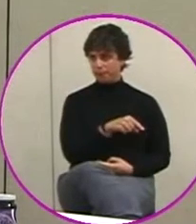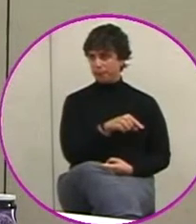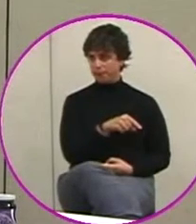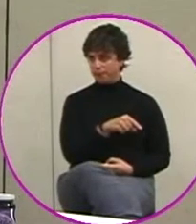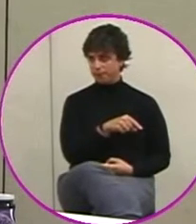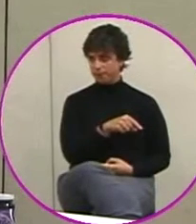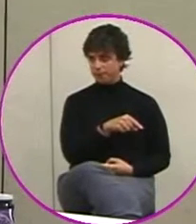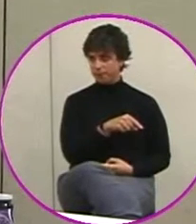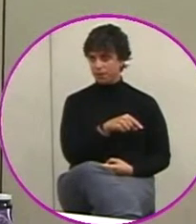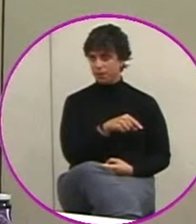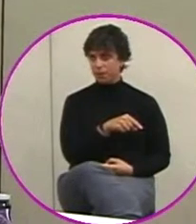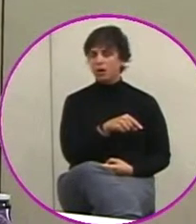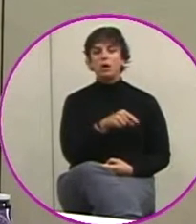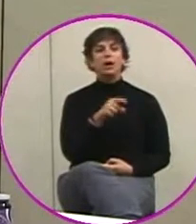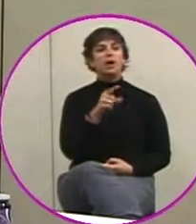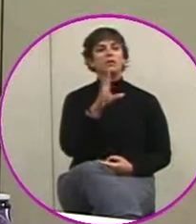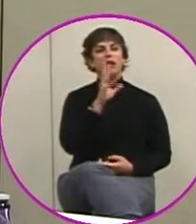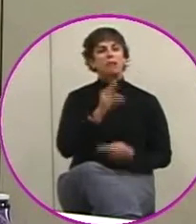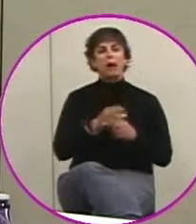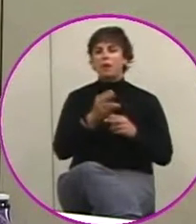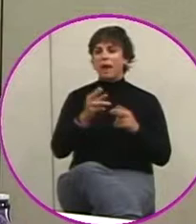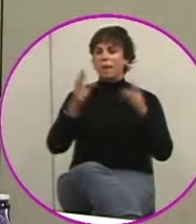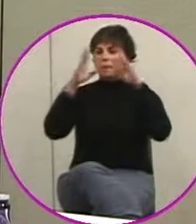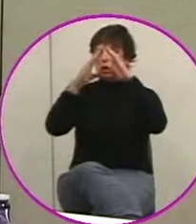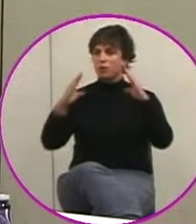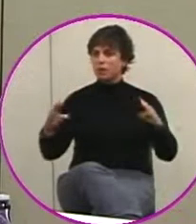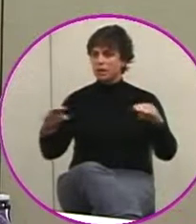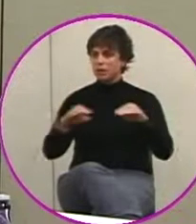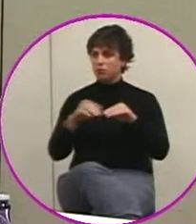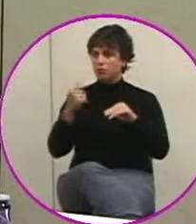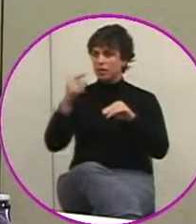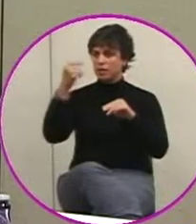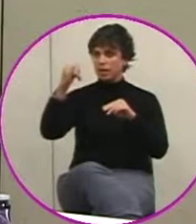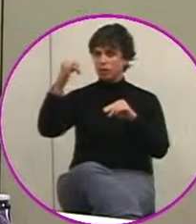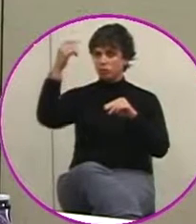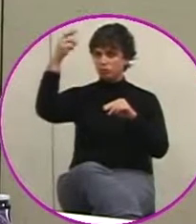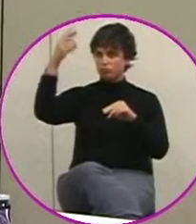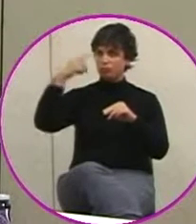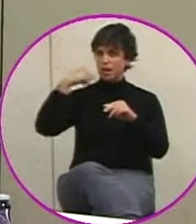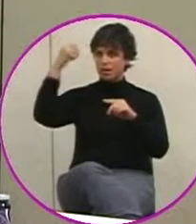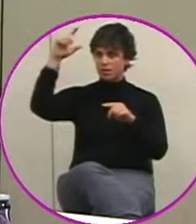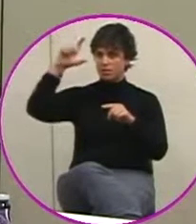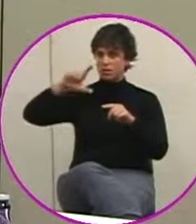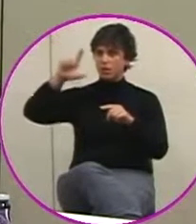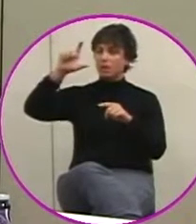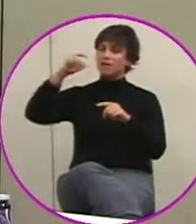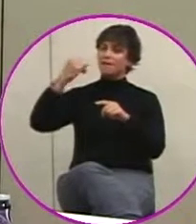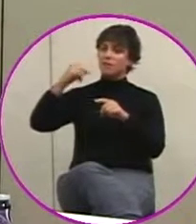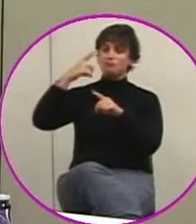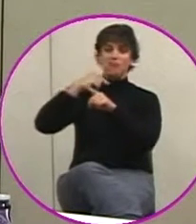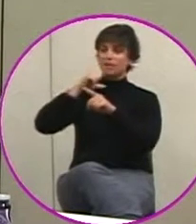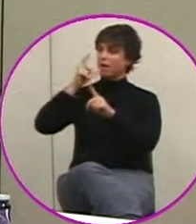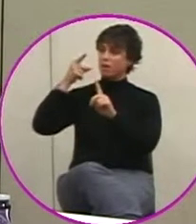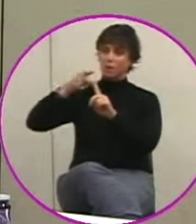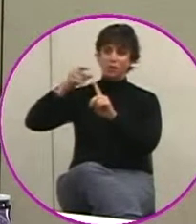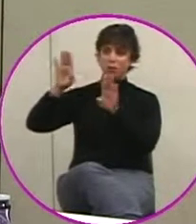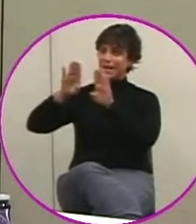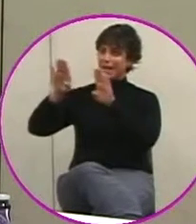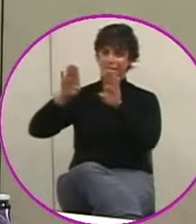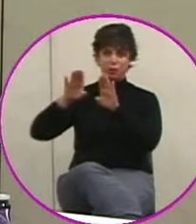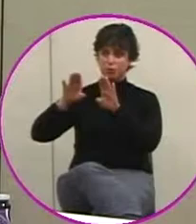When we're talking at the yellow and red zone in the pyramid, it's not about their behavior, it's